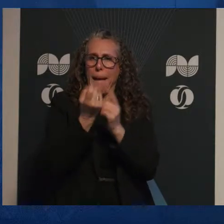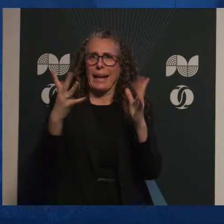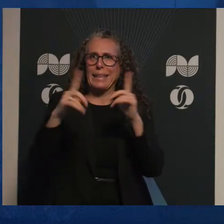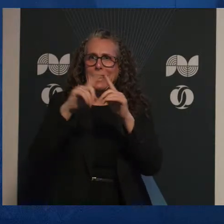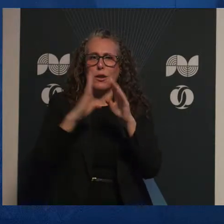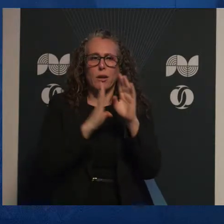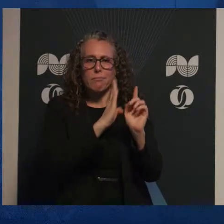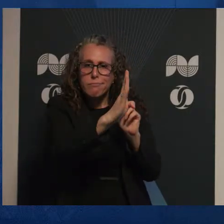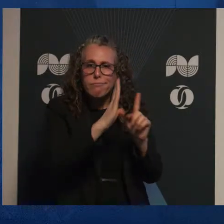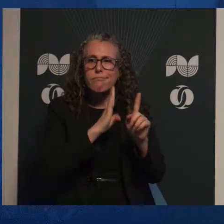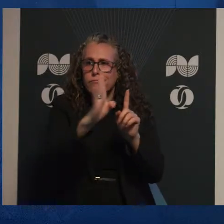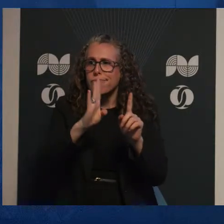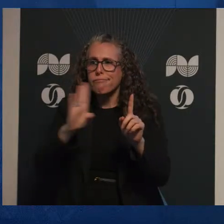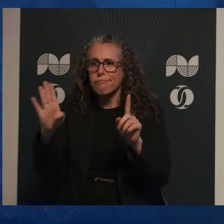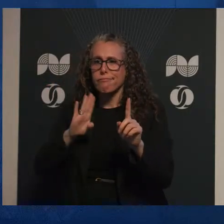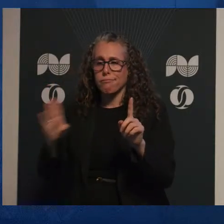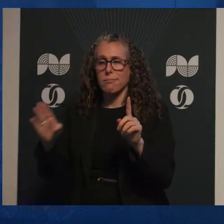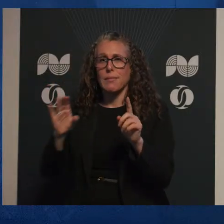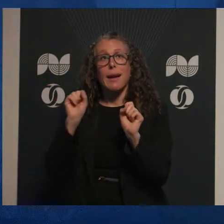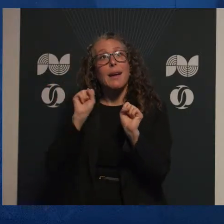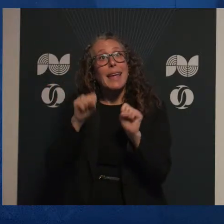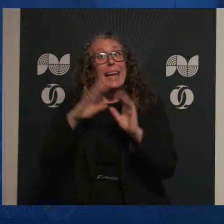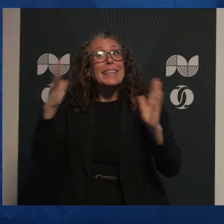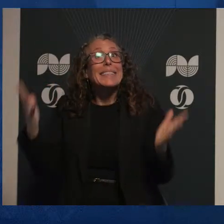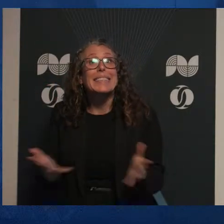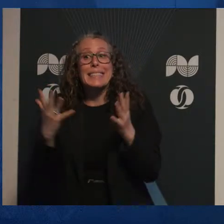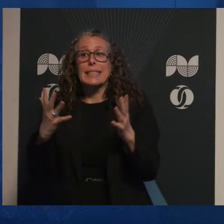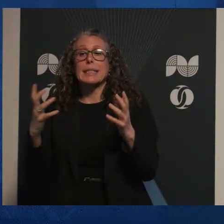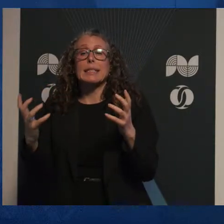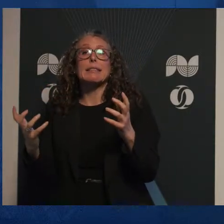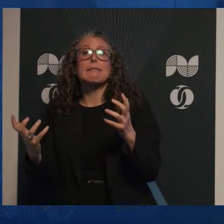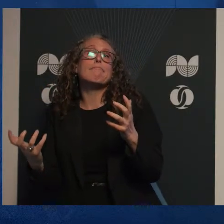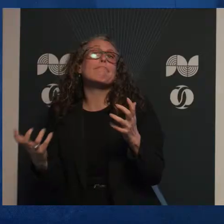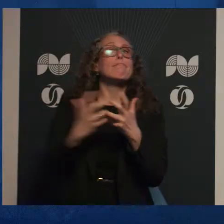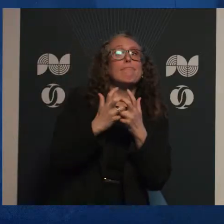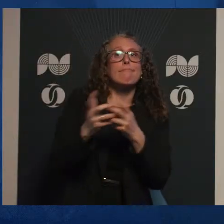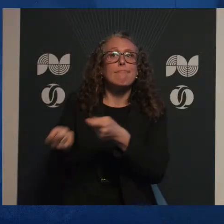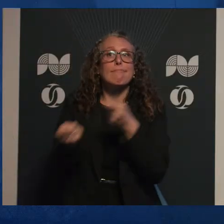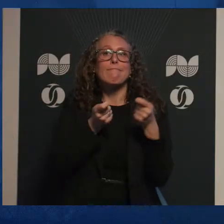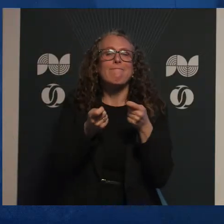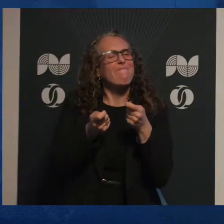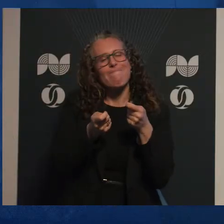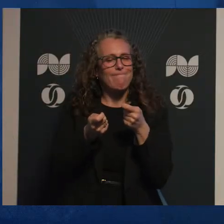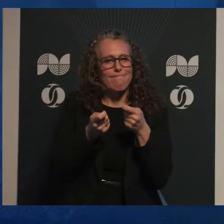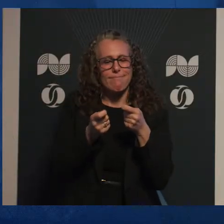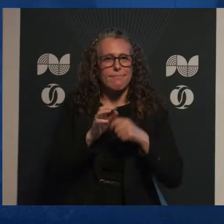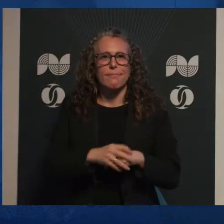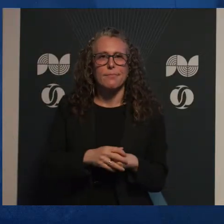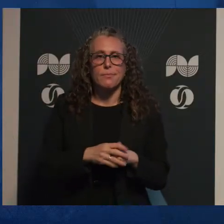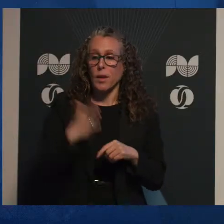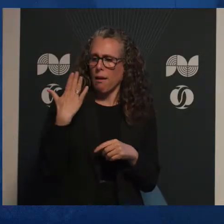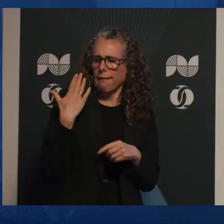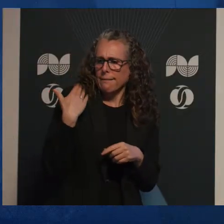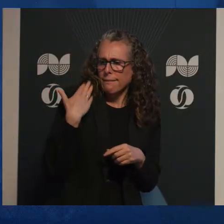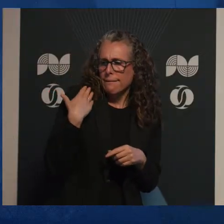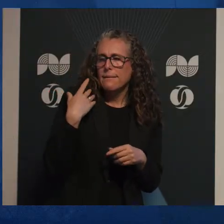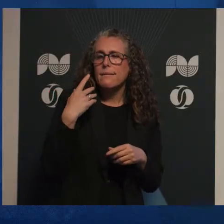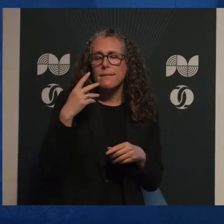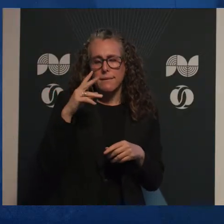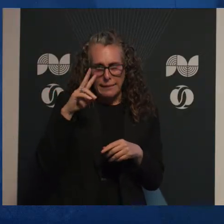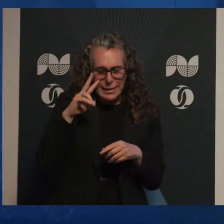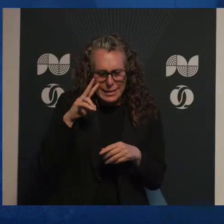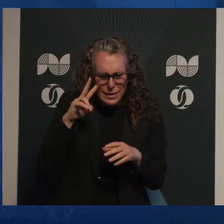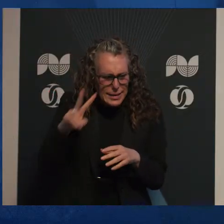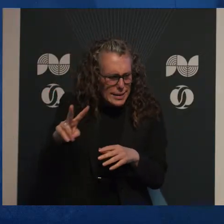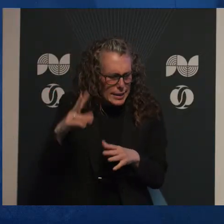shifted very easily. Of course, we've seen in recent years, we've seen that government